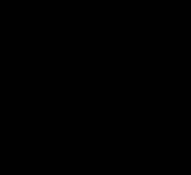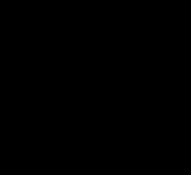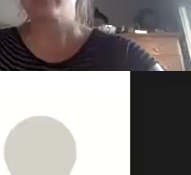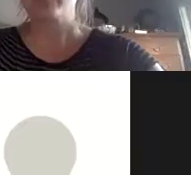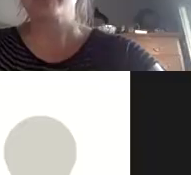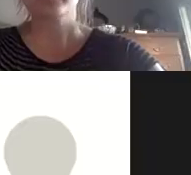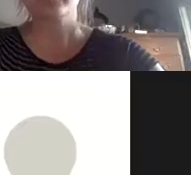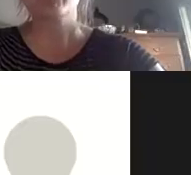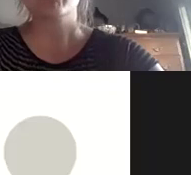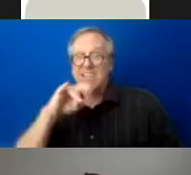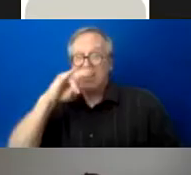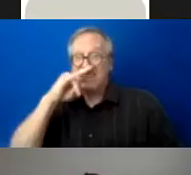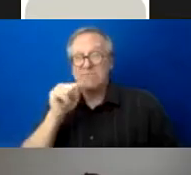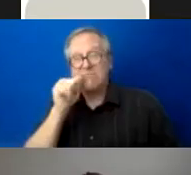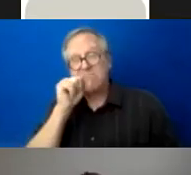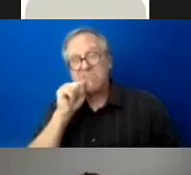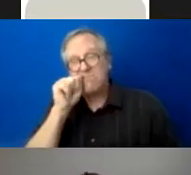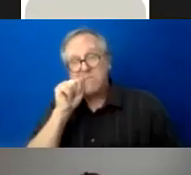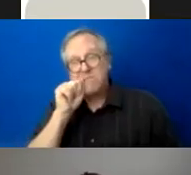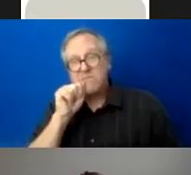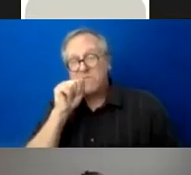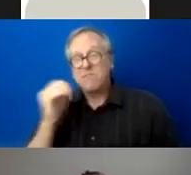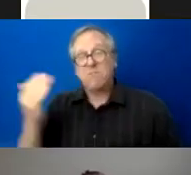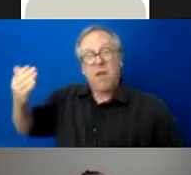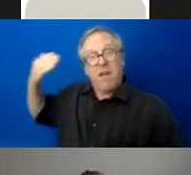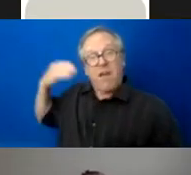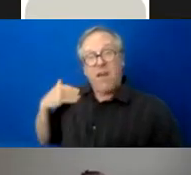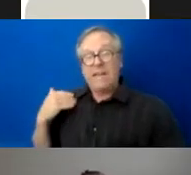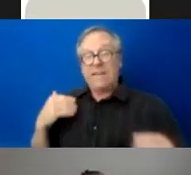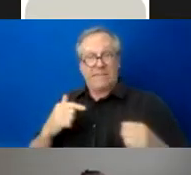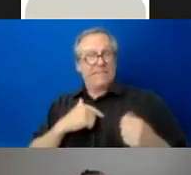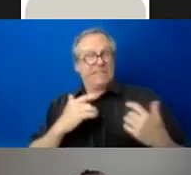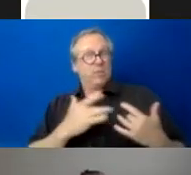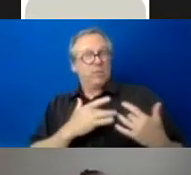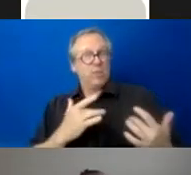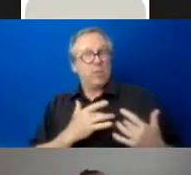really suffered. I will say that when this pandemic started, I was really worried about our